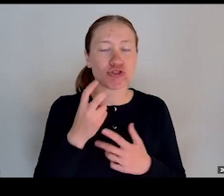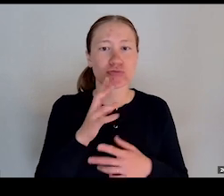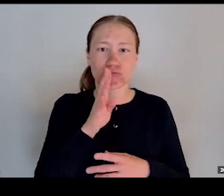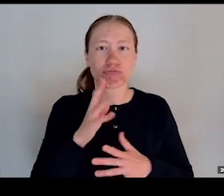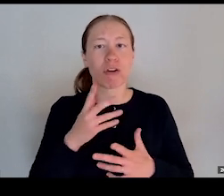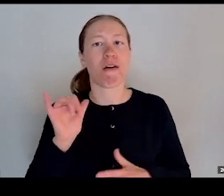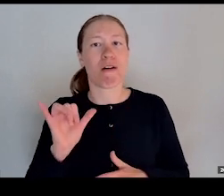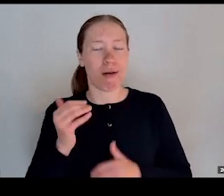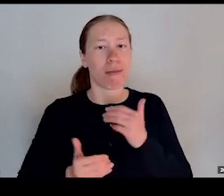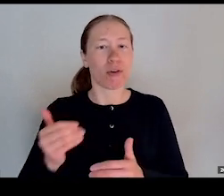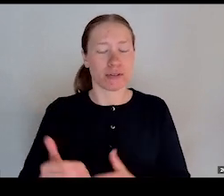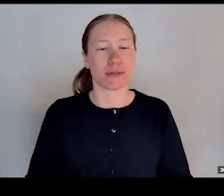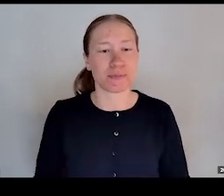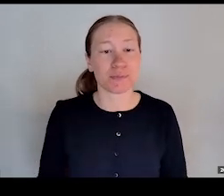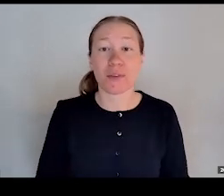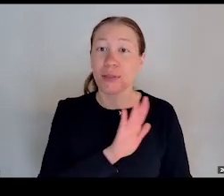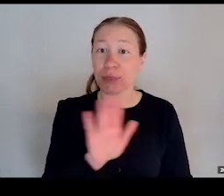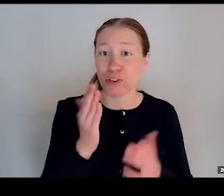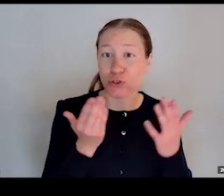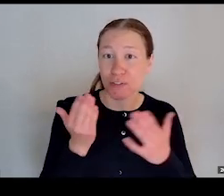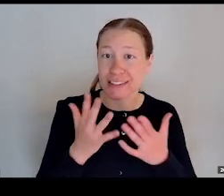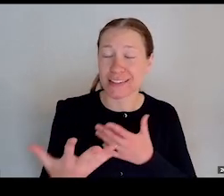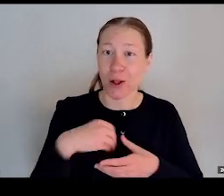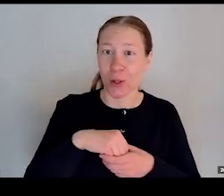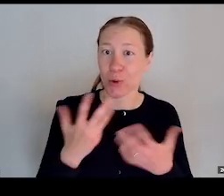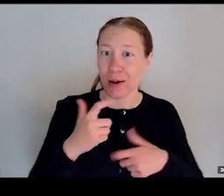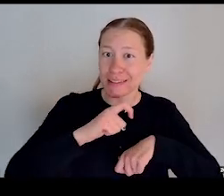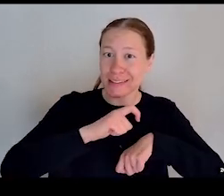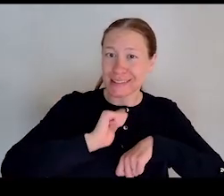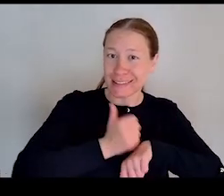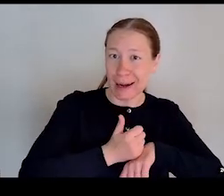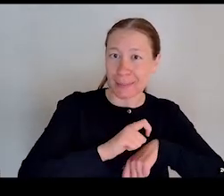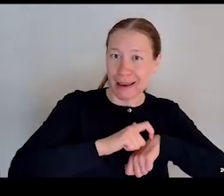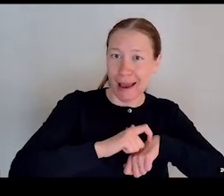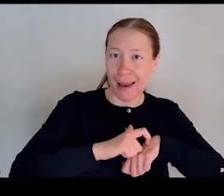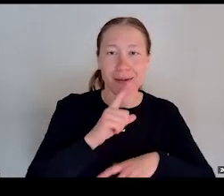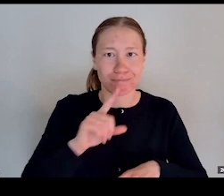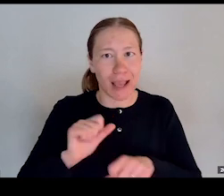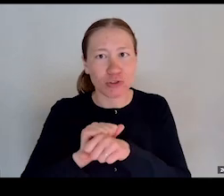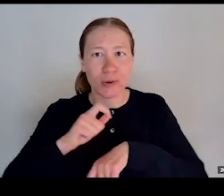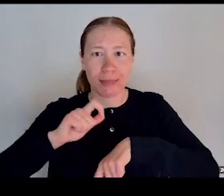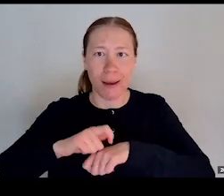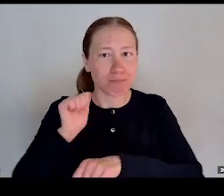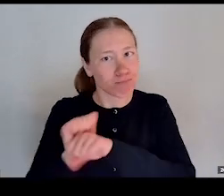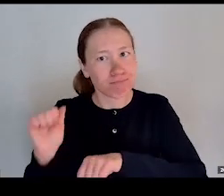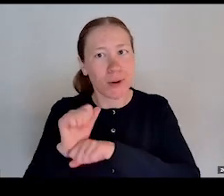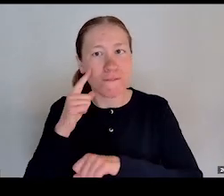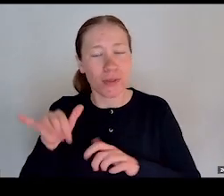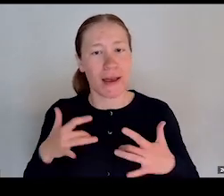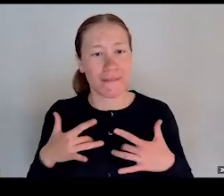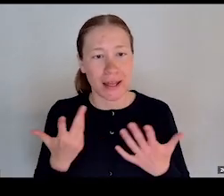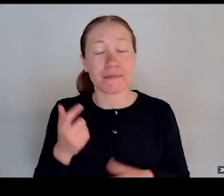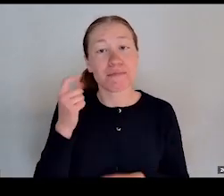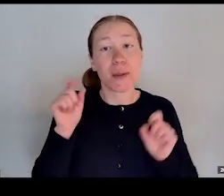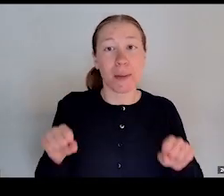etc. Their services also include then the setup time and the actual time of the event. There are additional fees